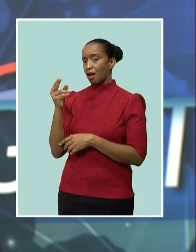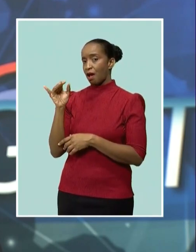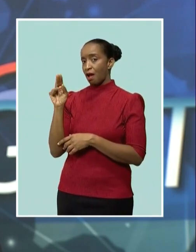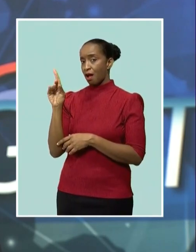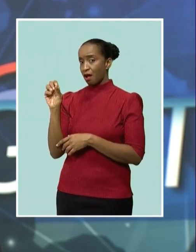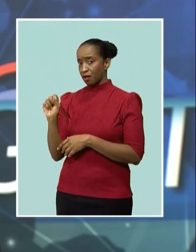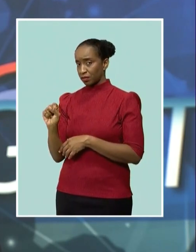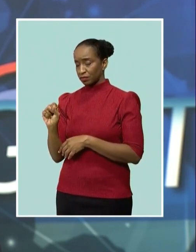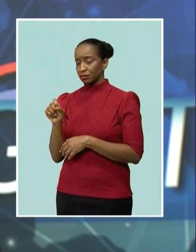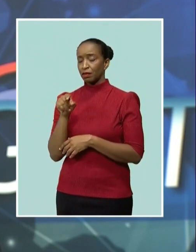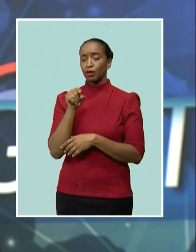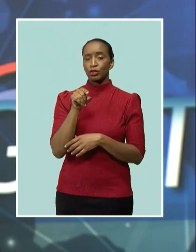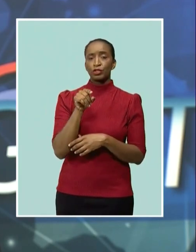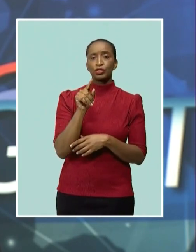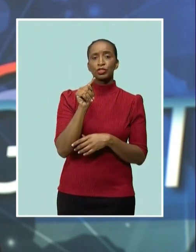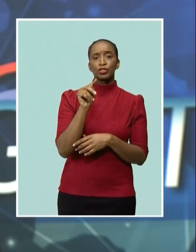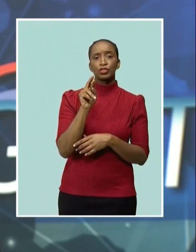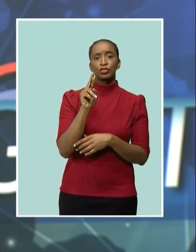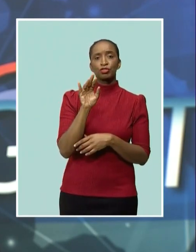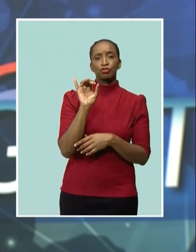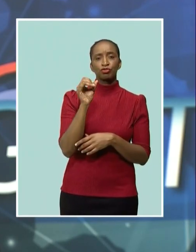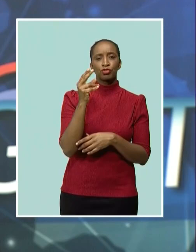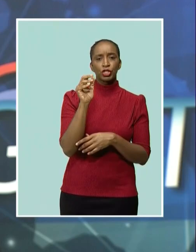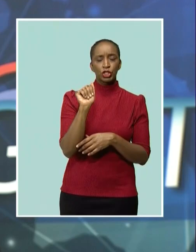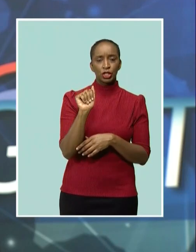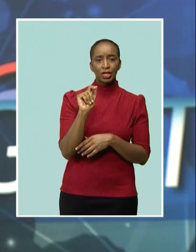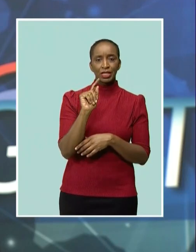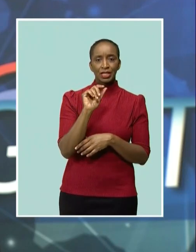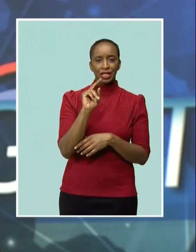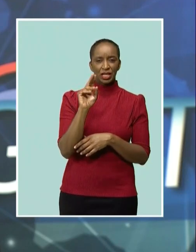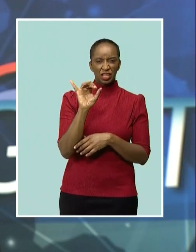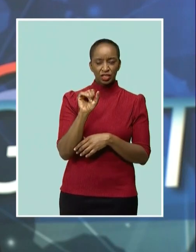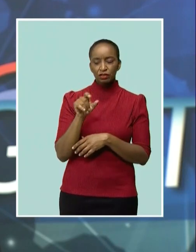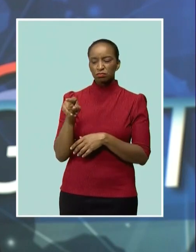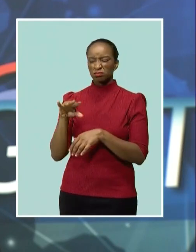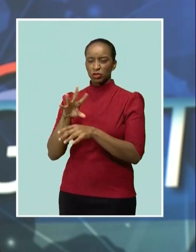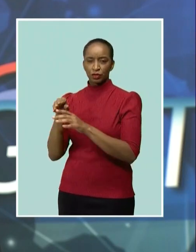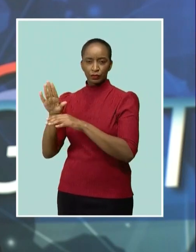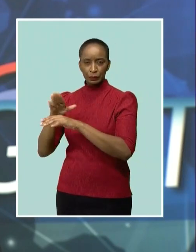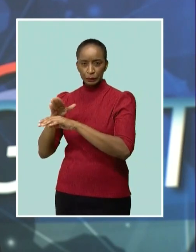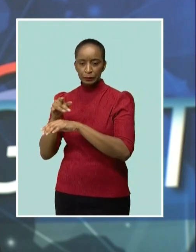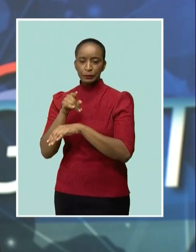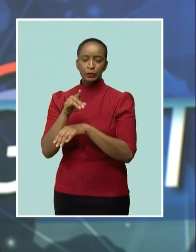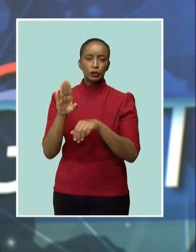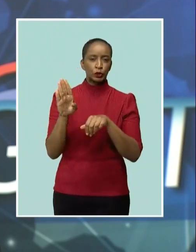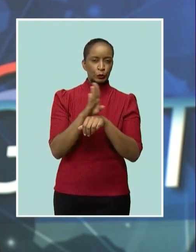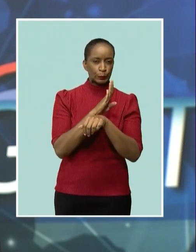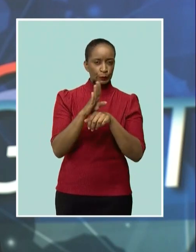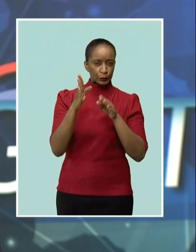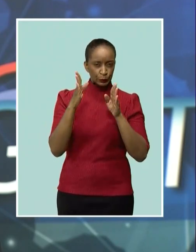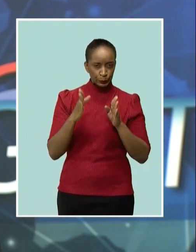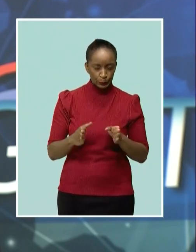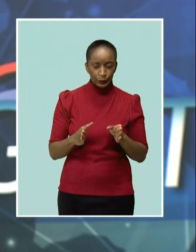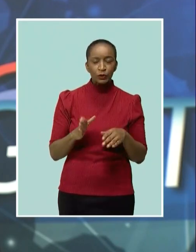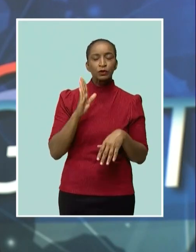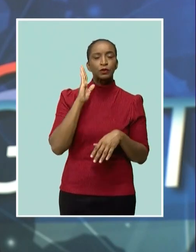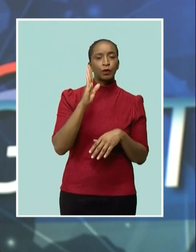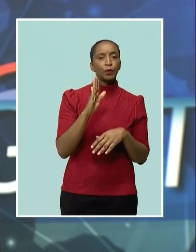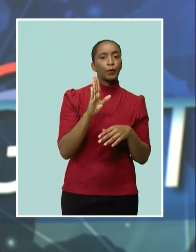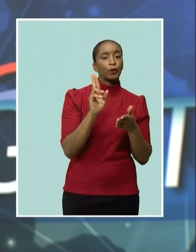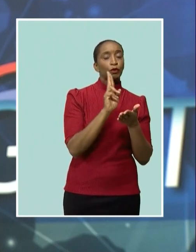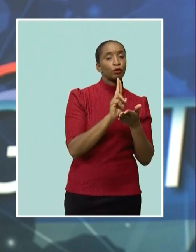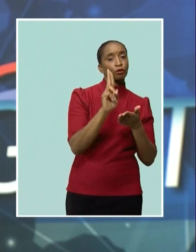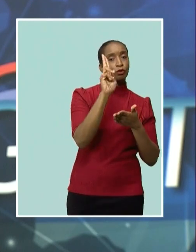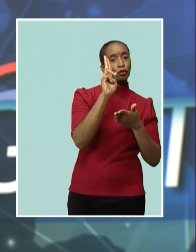among the 14 eminent people on whom the University of the West Indies will confer honorary degrees. They will be recognized for